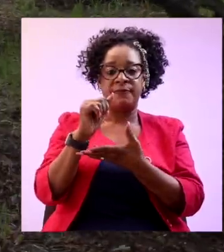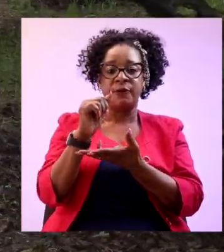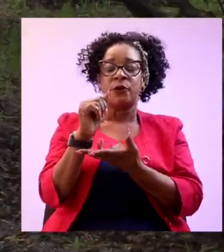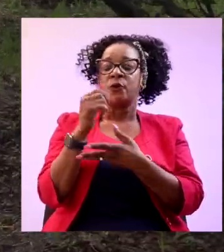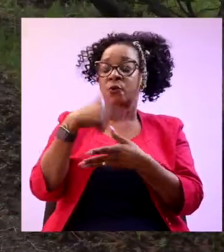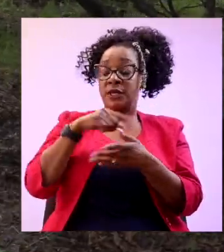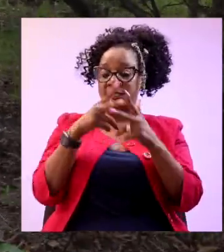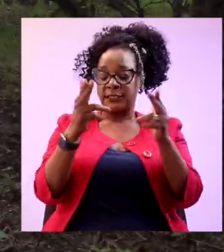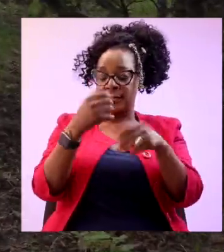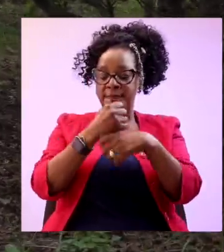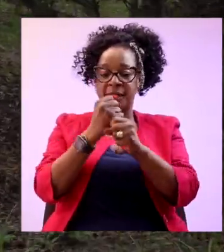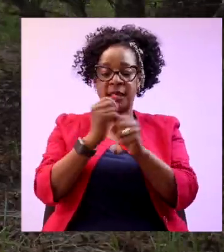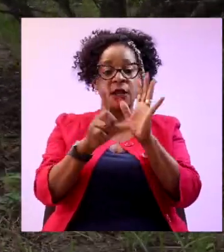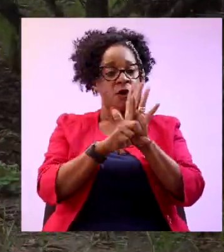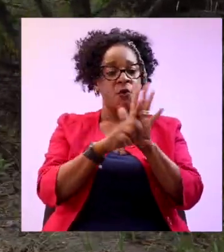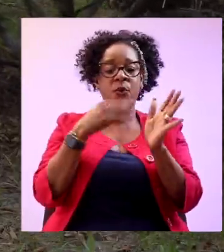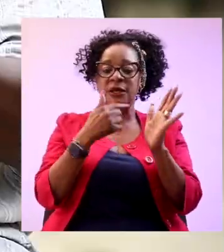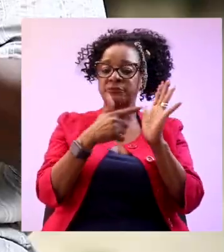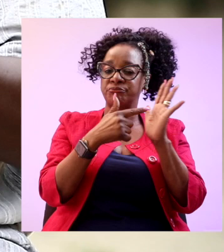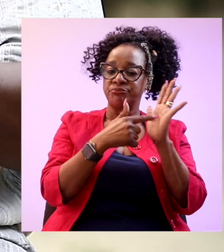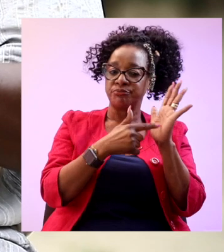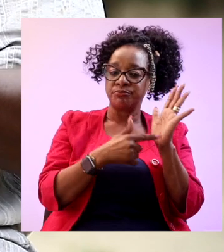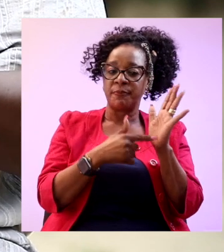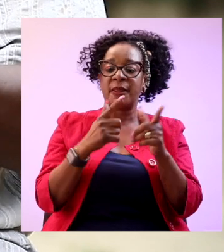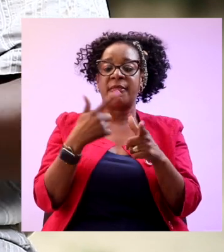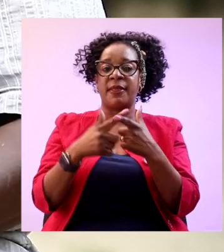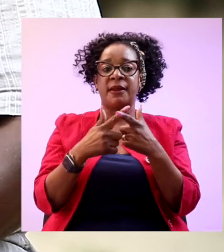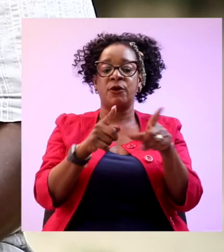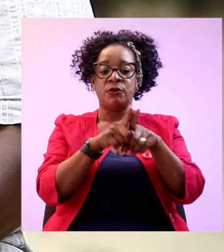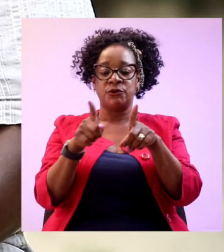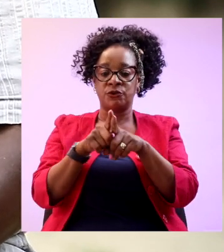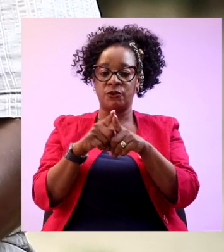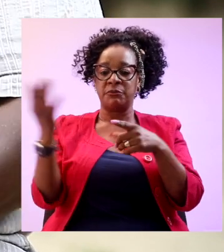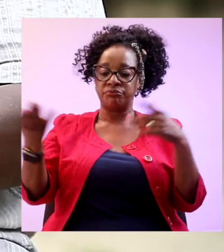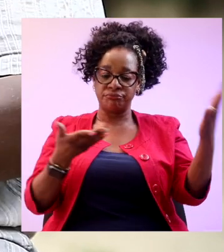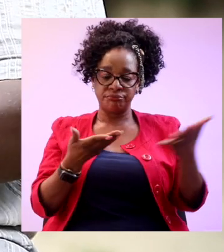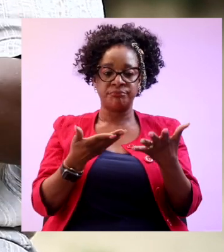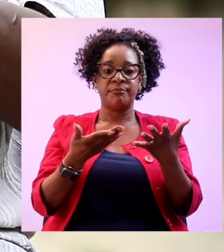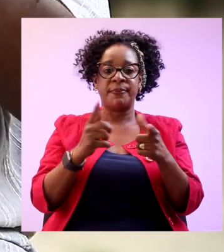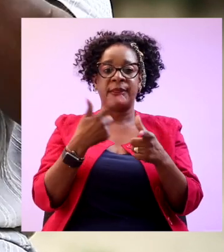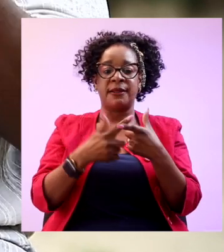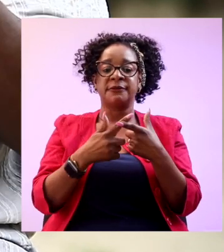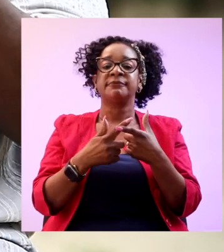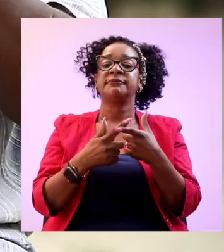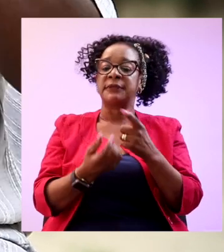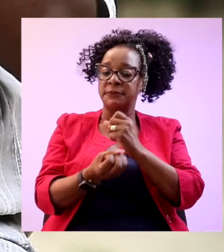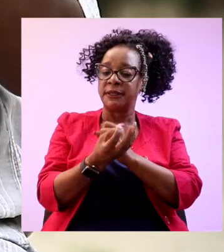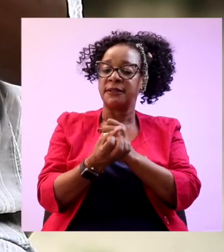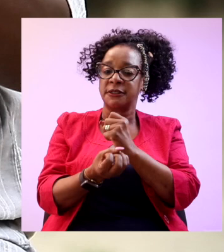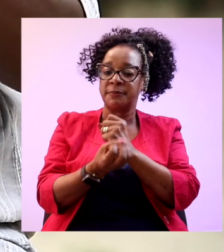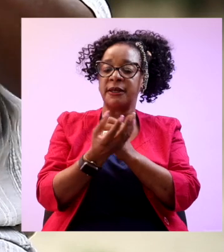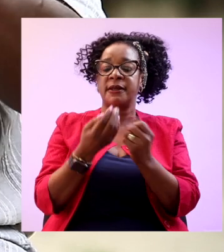sheria tukisema kwamba tunataka hivi, na safari ya pili pia tuliitwa na tukaenda